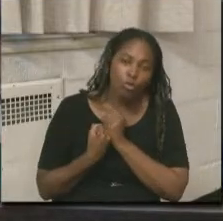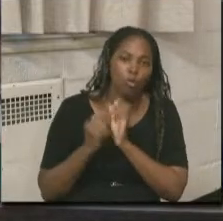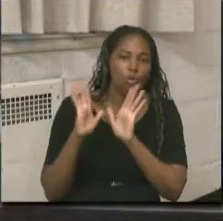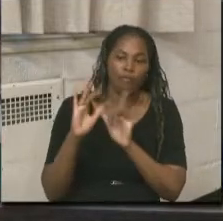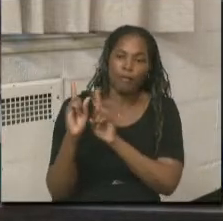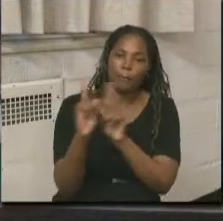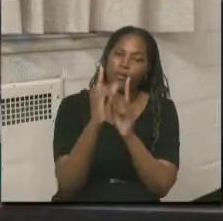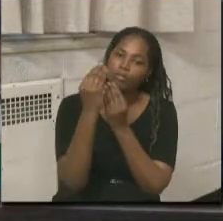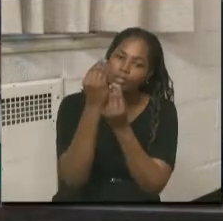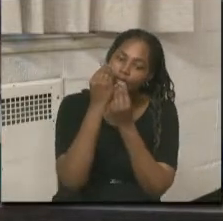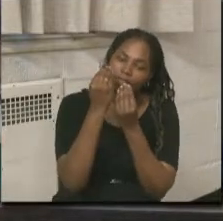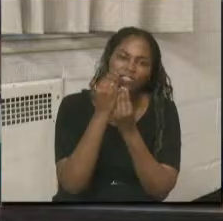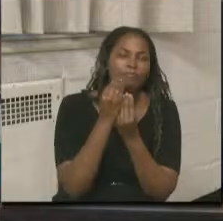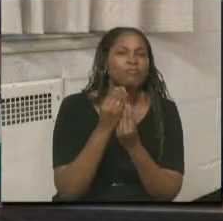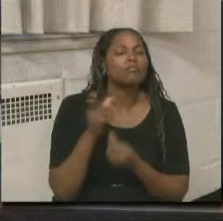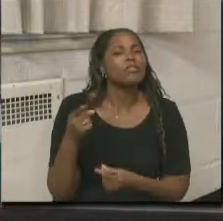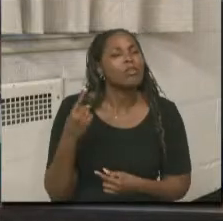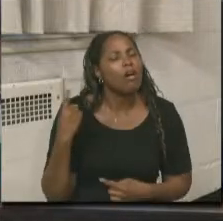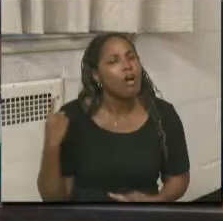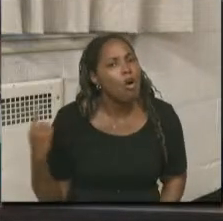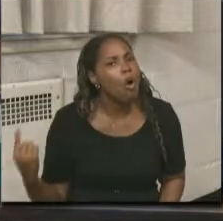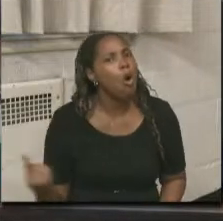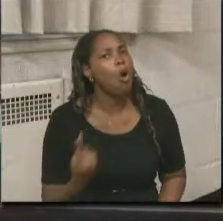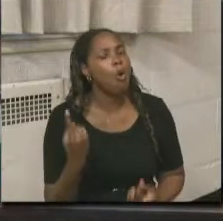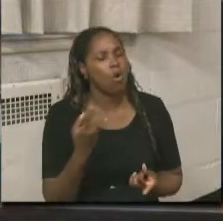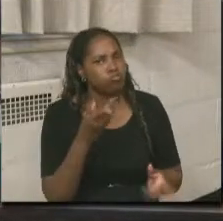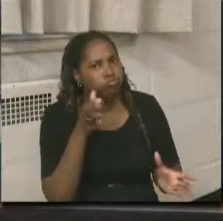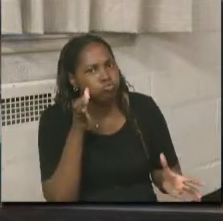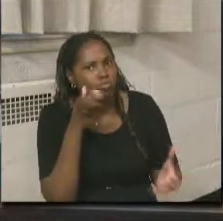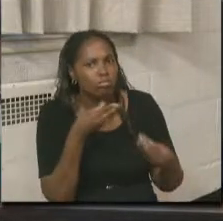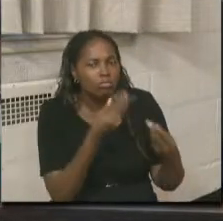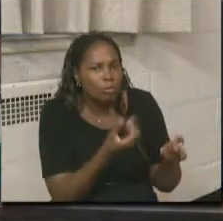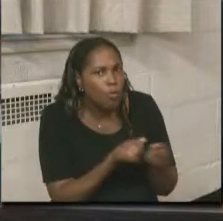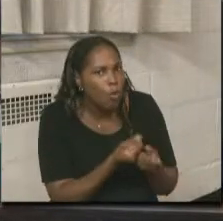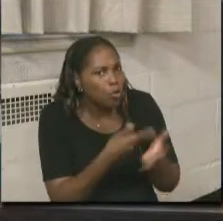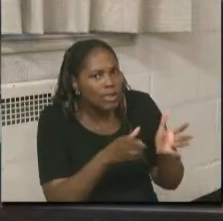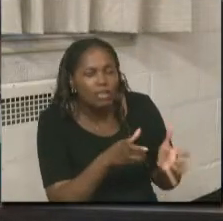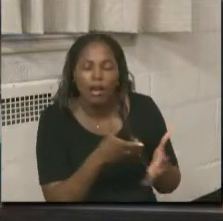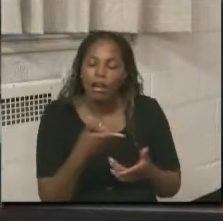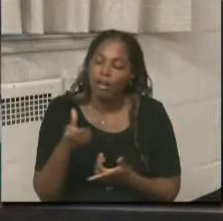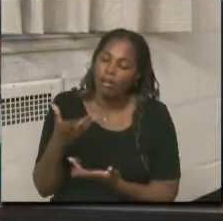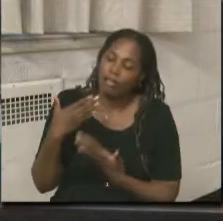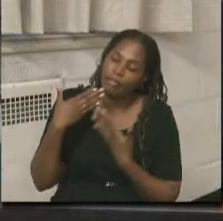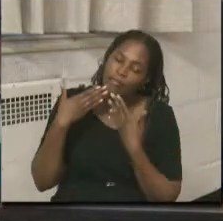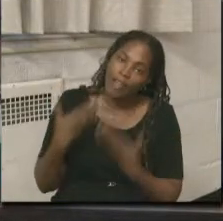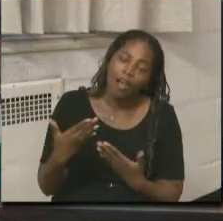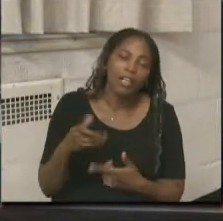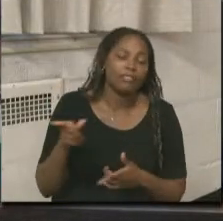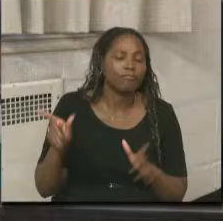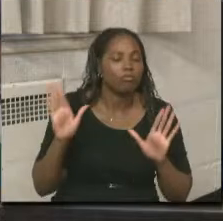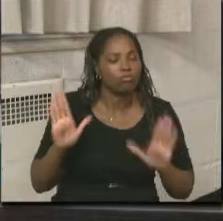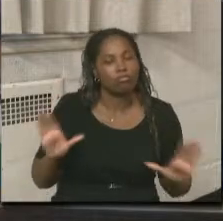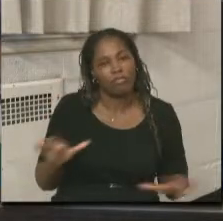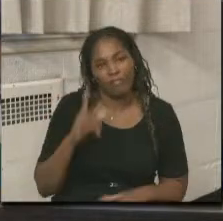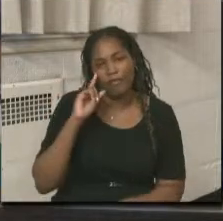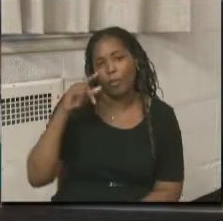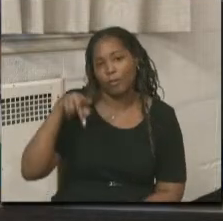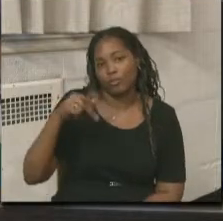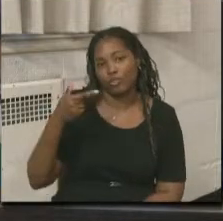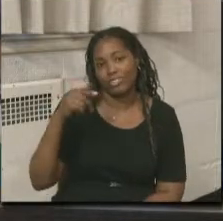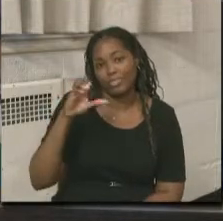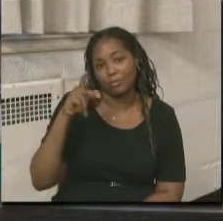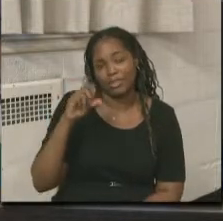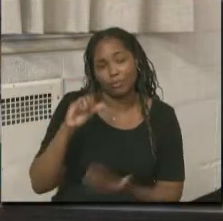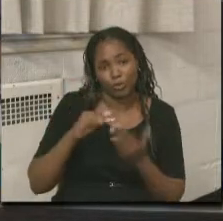He has always given me a platform, and I appreciate him for that. And he's a great service to the PGCPS community. So whenever he does leave,